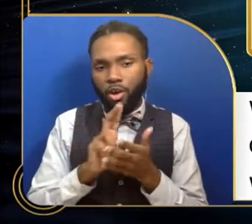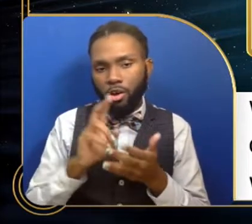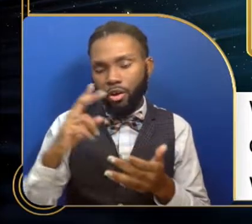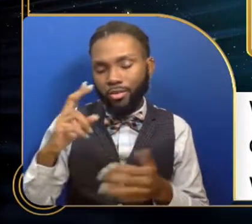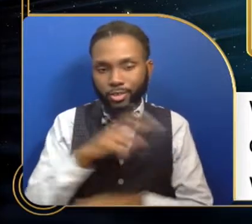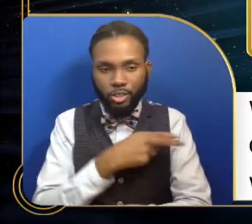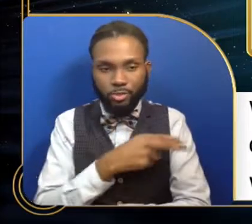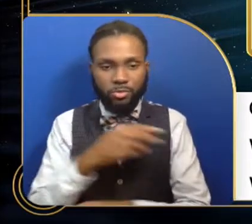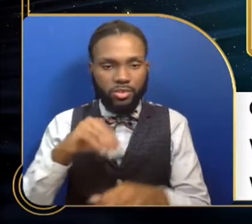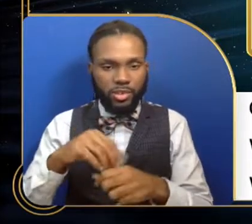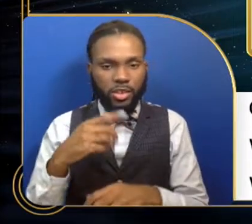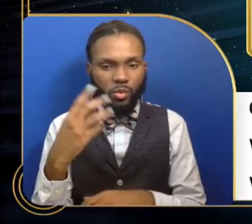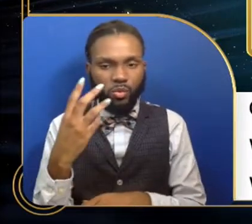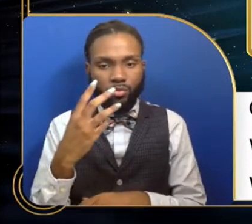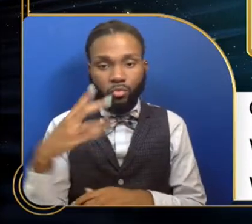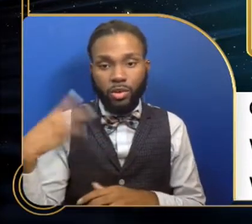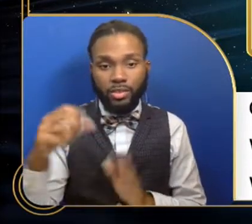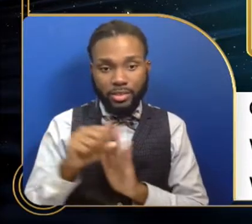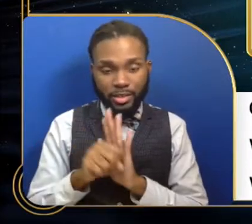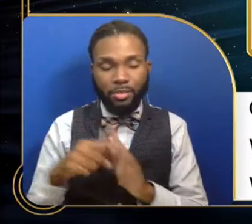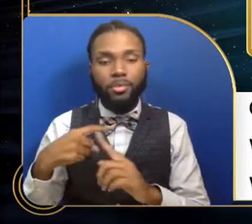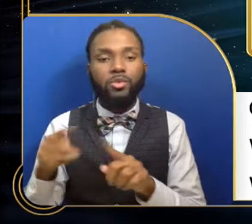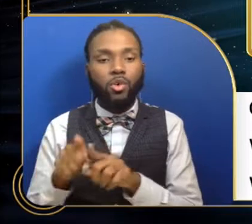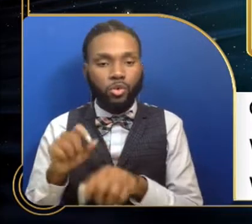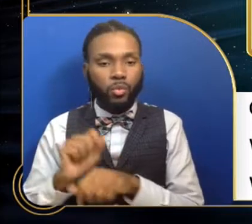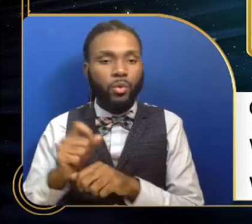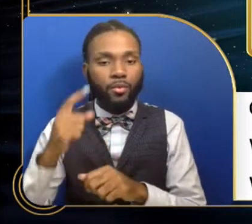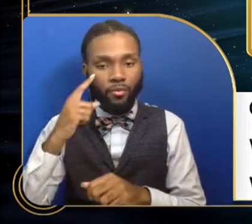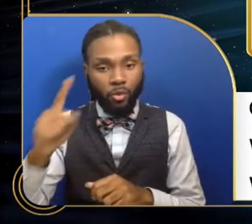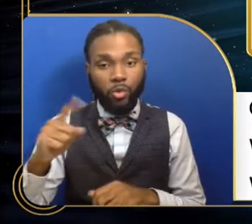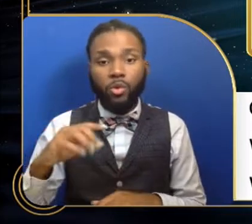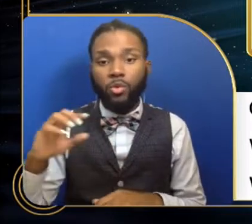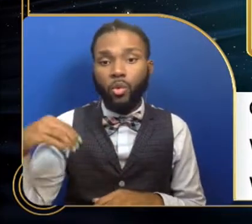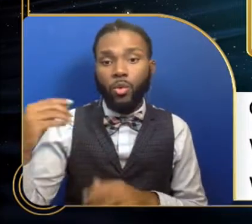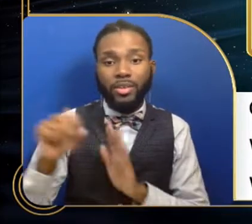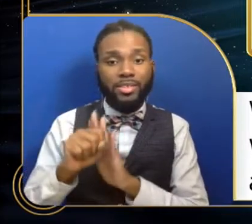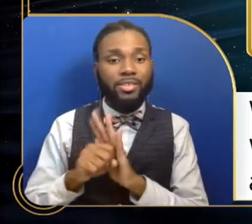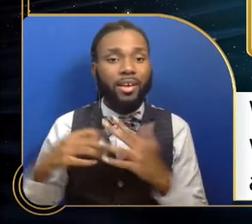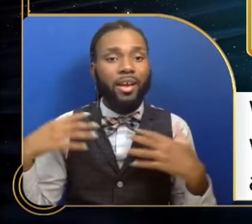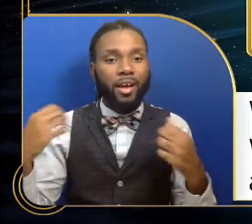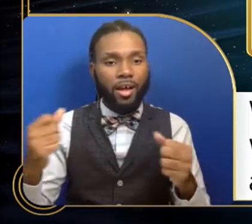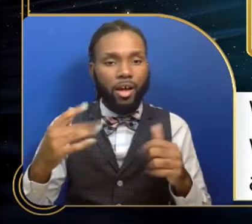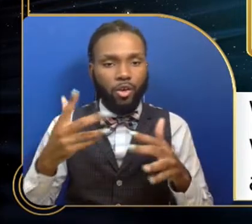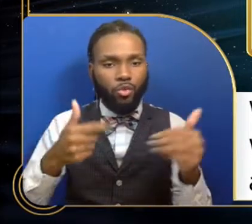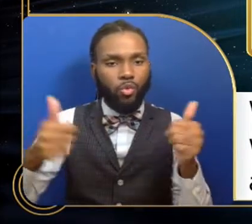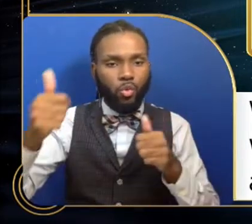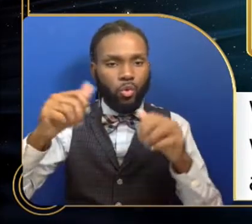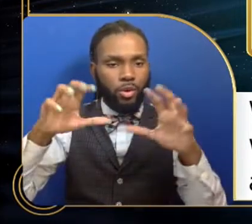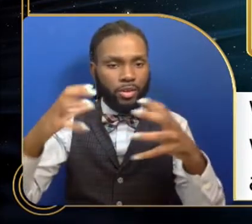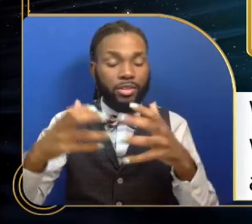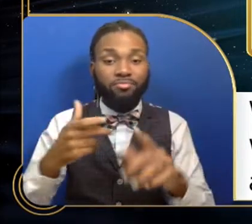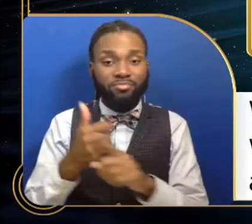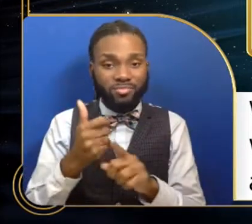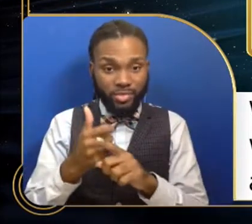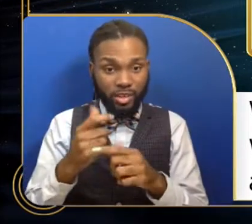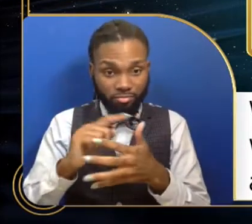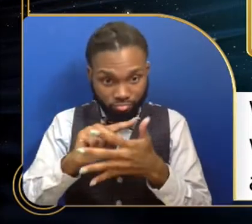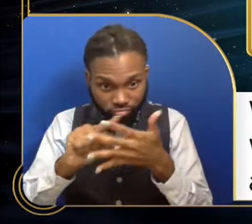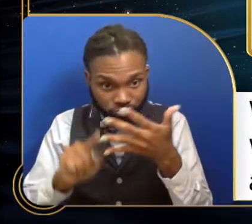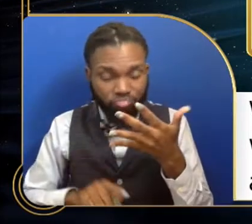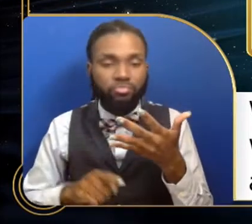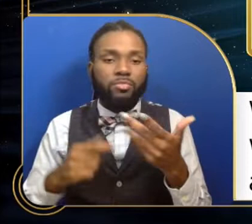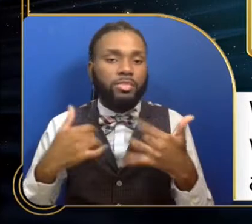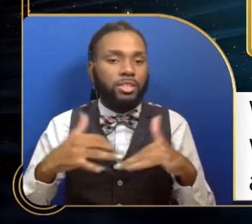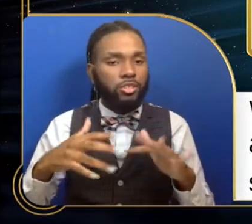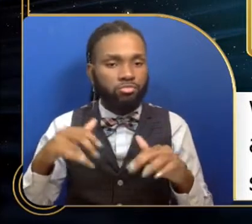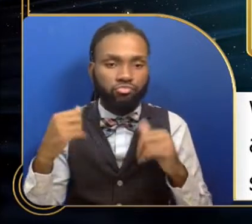Oregon State Health Authority. In all of those roles, she has been a savvy and staunch advocate for mental health rights, and through